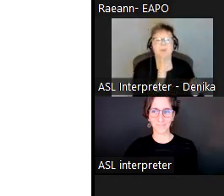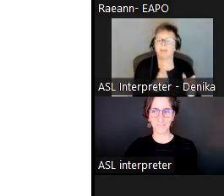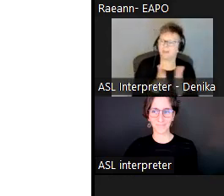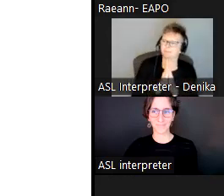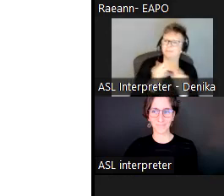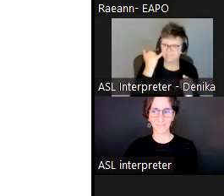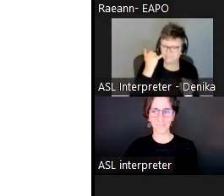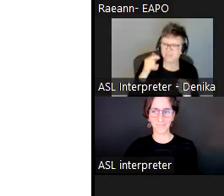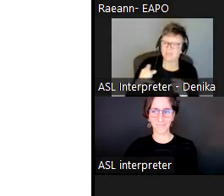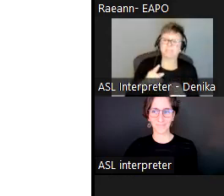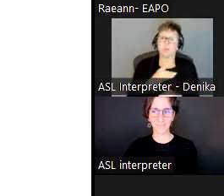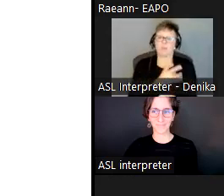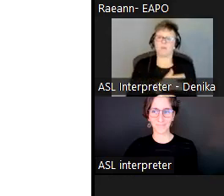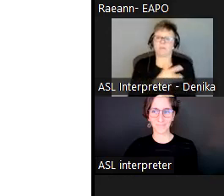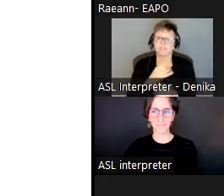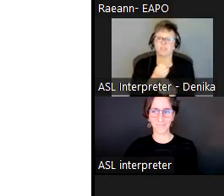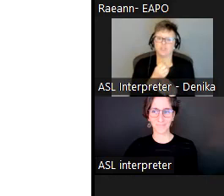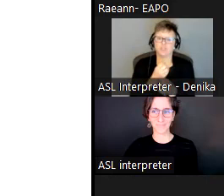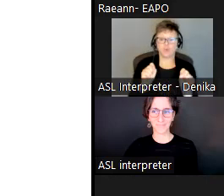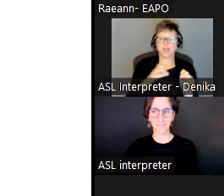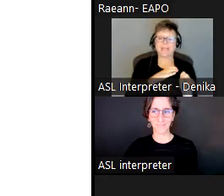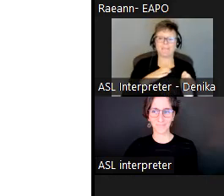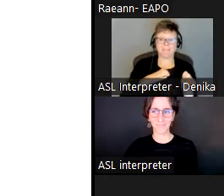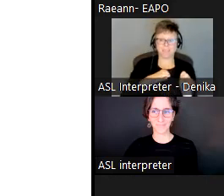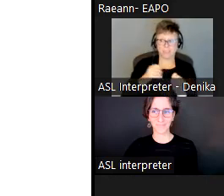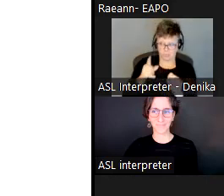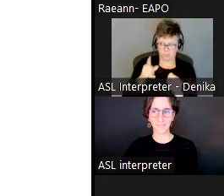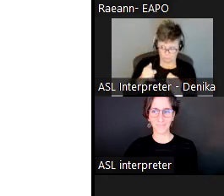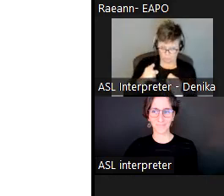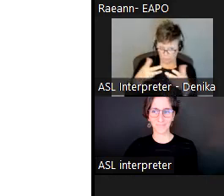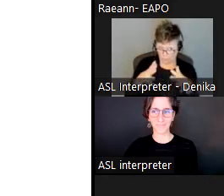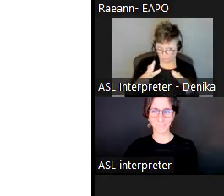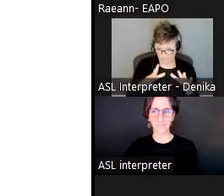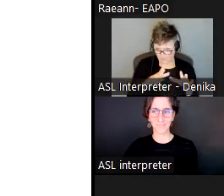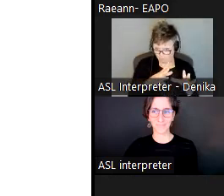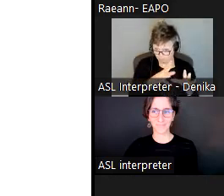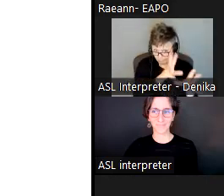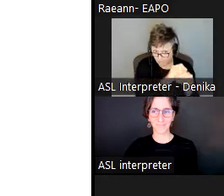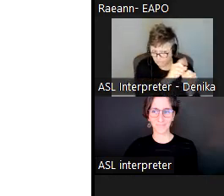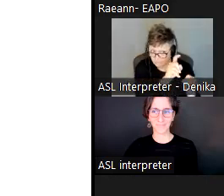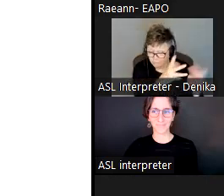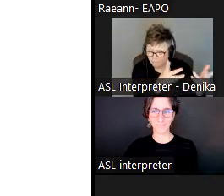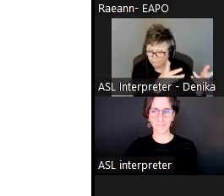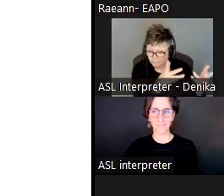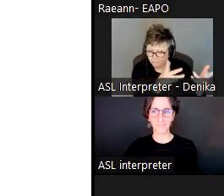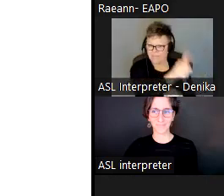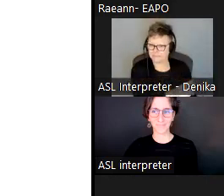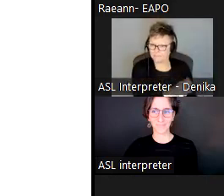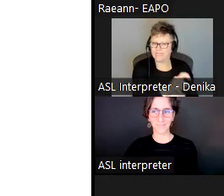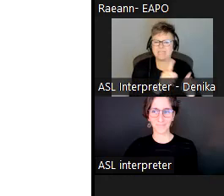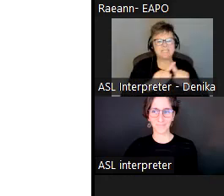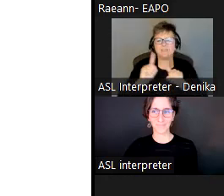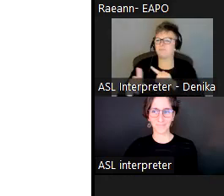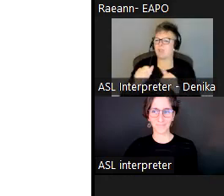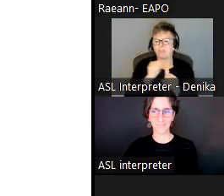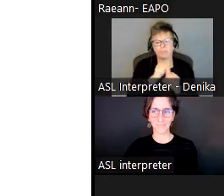Securities Commission before you start investing. So with investments, there's pyramid schemes. It